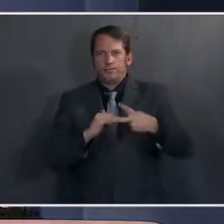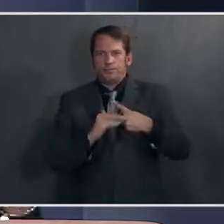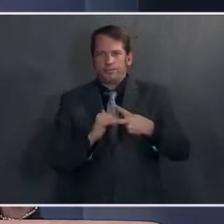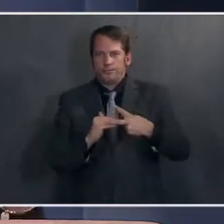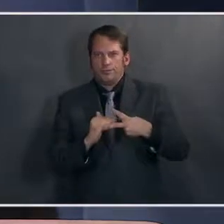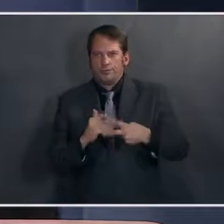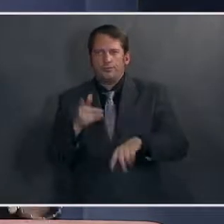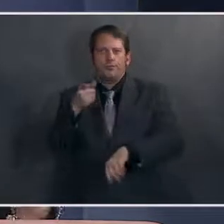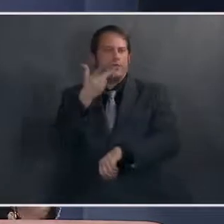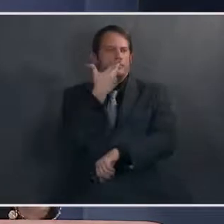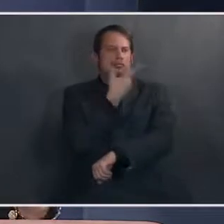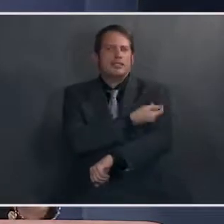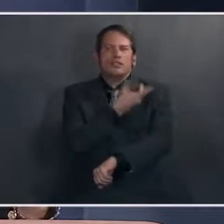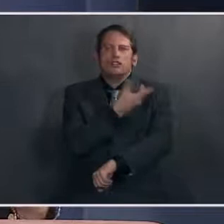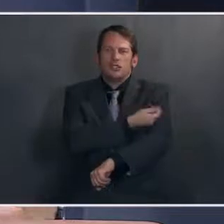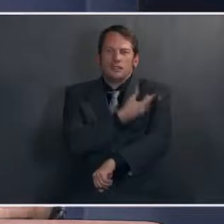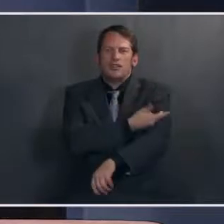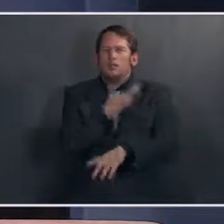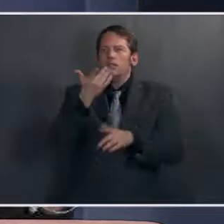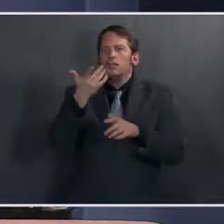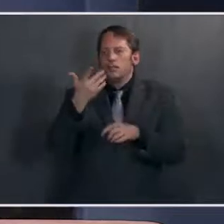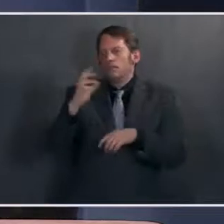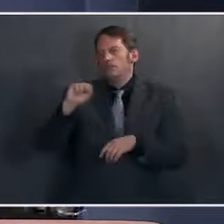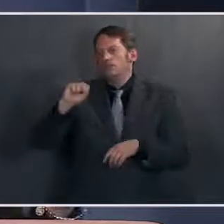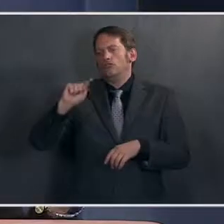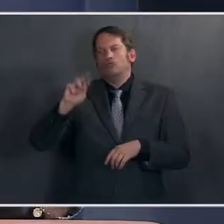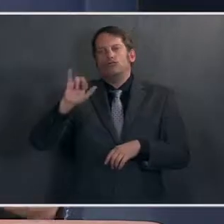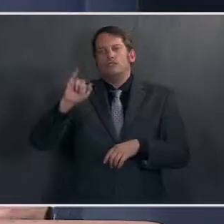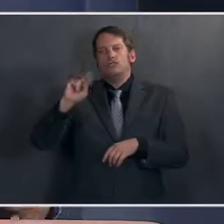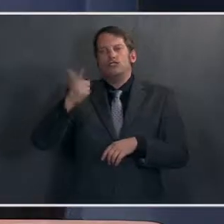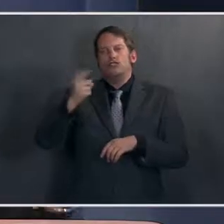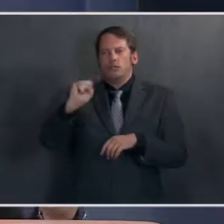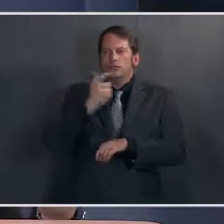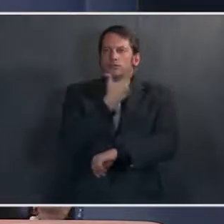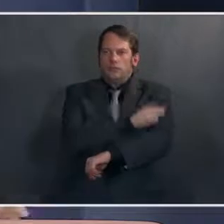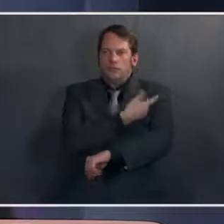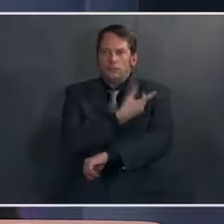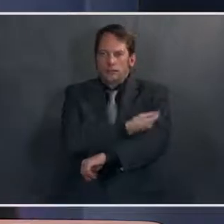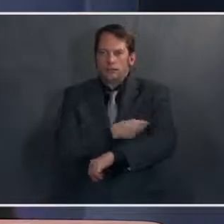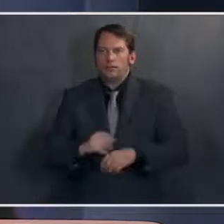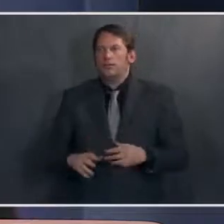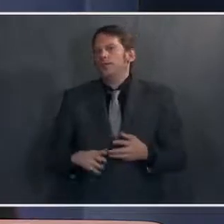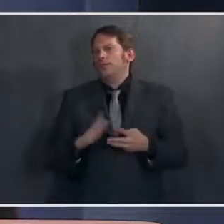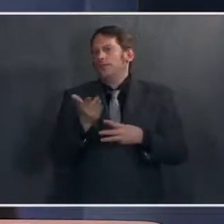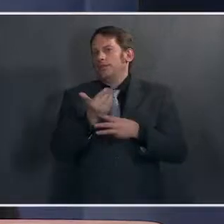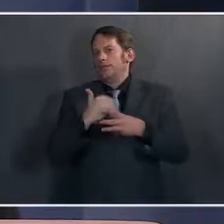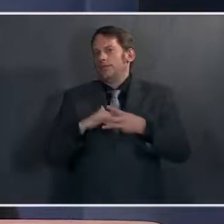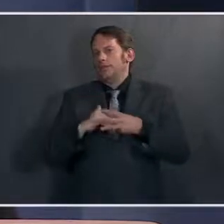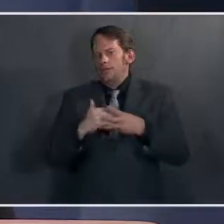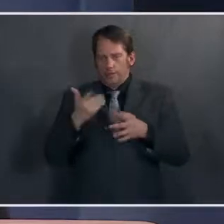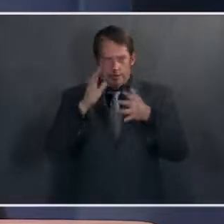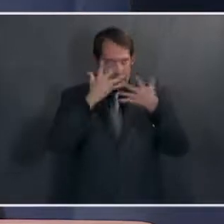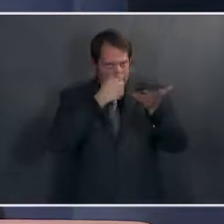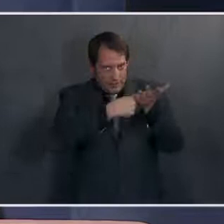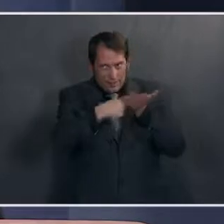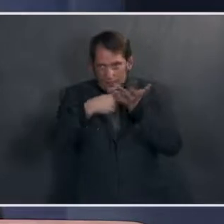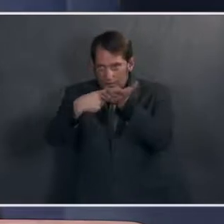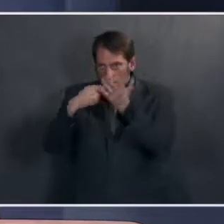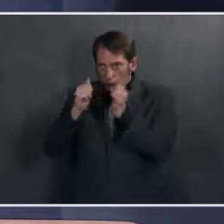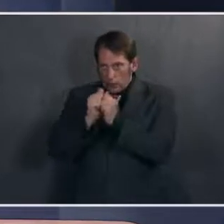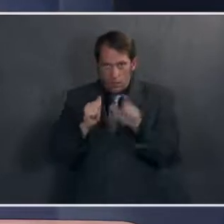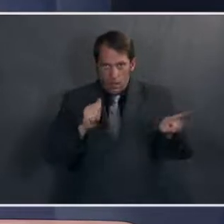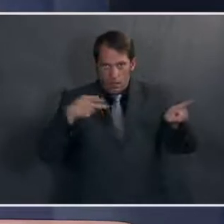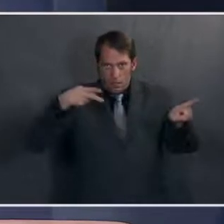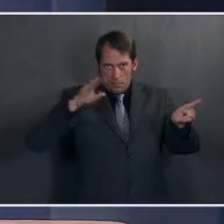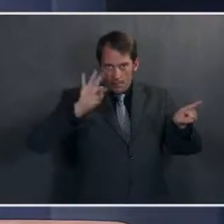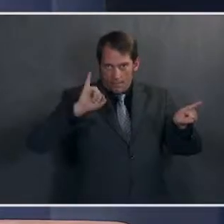But right now, our focus is on working with Pfizer and Moderna. We have confidence in their ability to produce the number